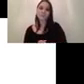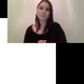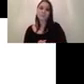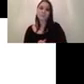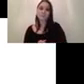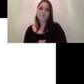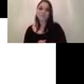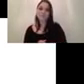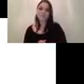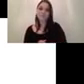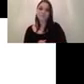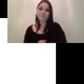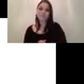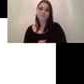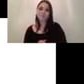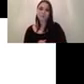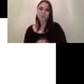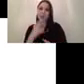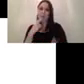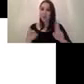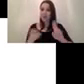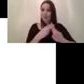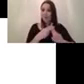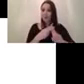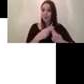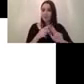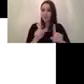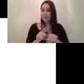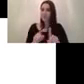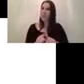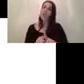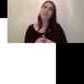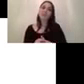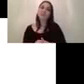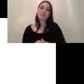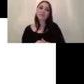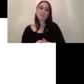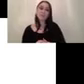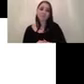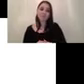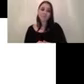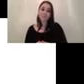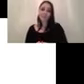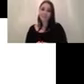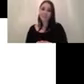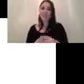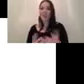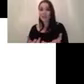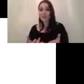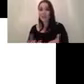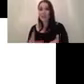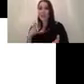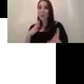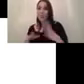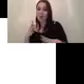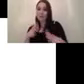Secondly, we labeled our own data set, and we actually want to have a bit